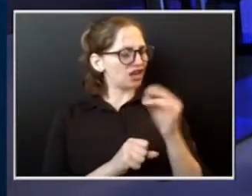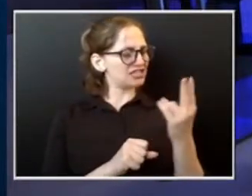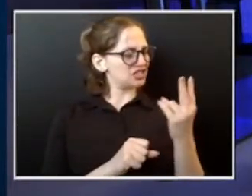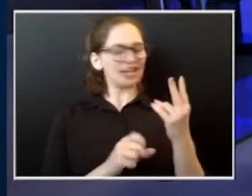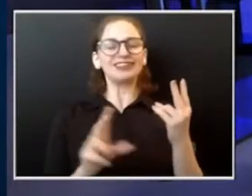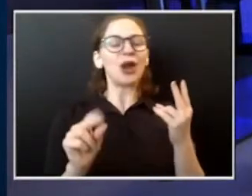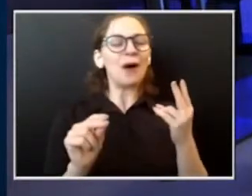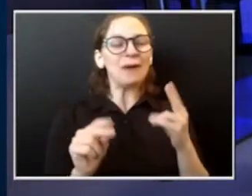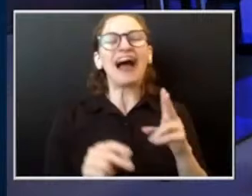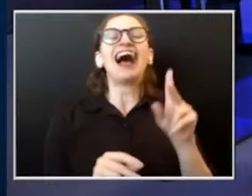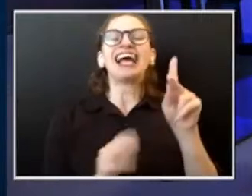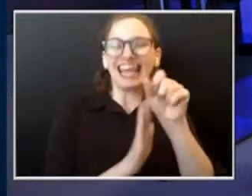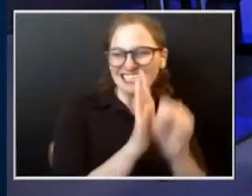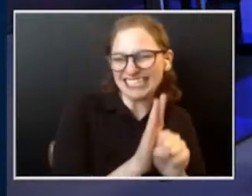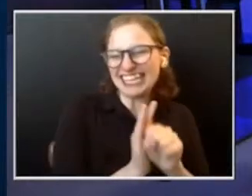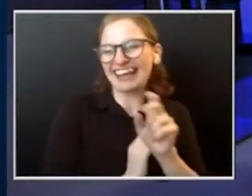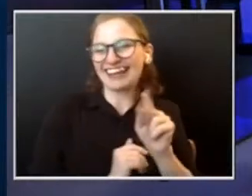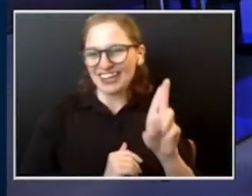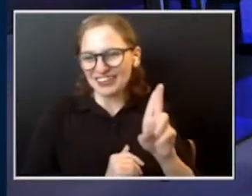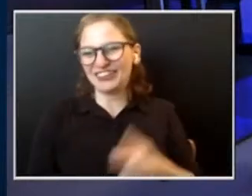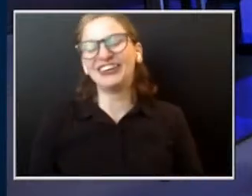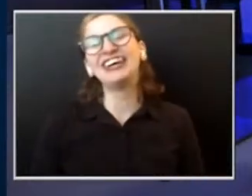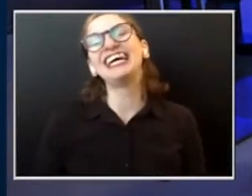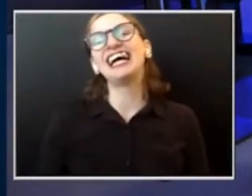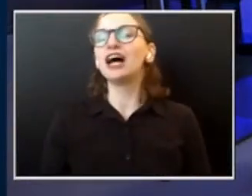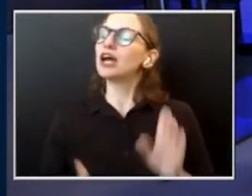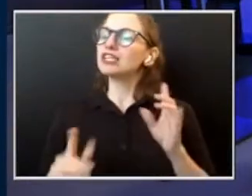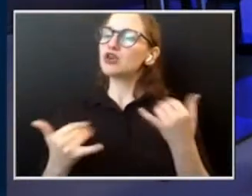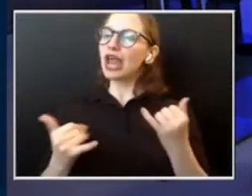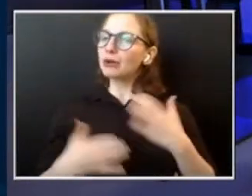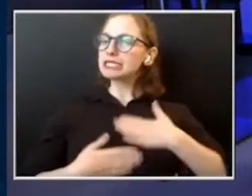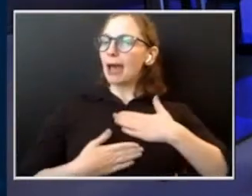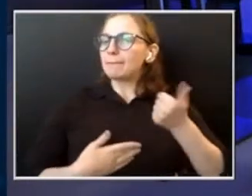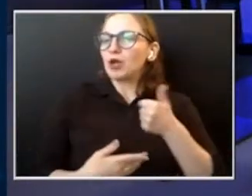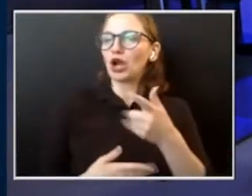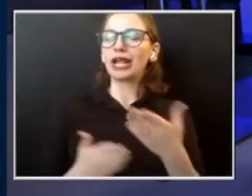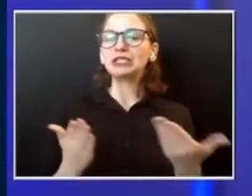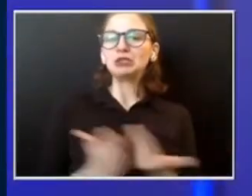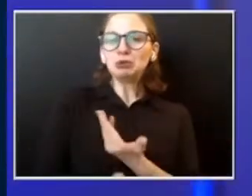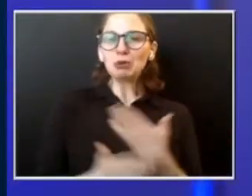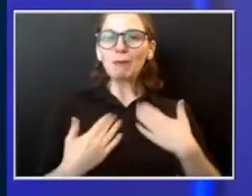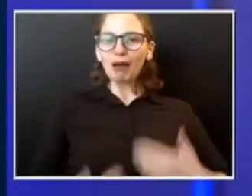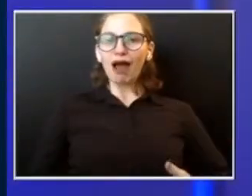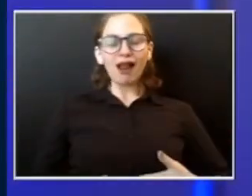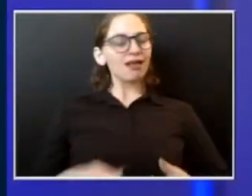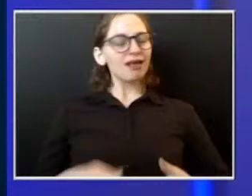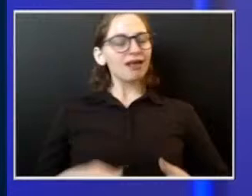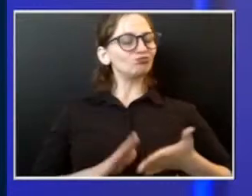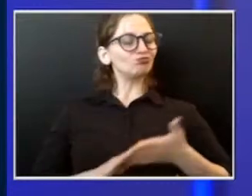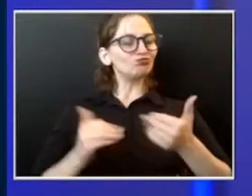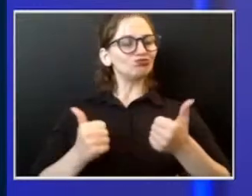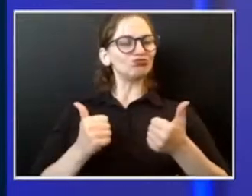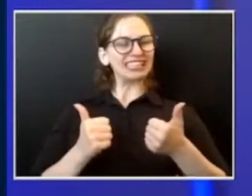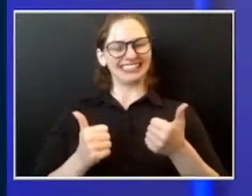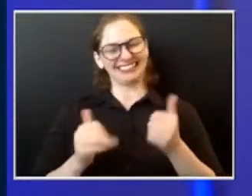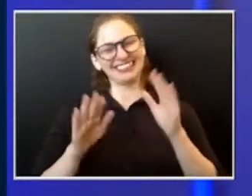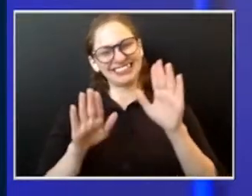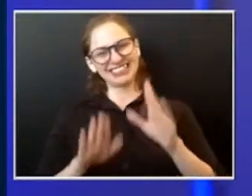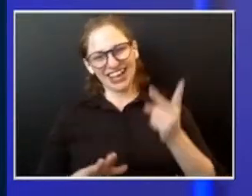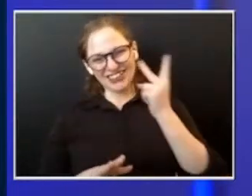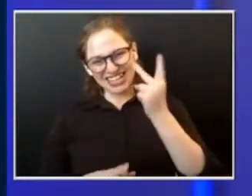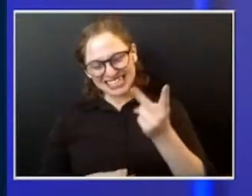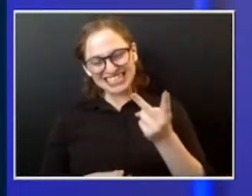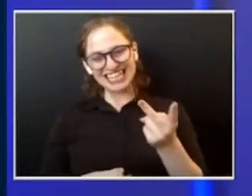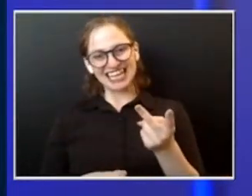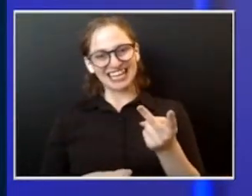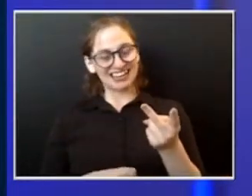got it. It's happier in its new body. It's working great now. And yeah, it's great to see it go from not working and then it just